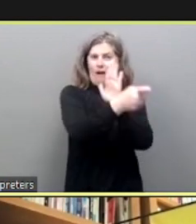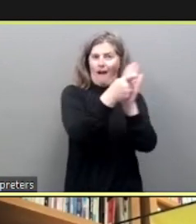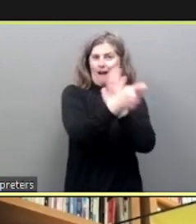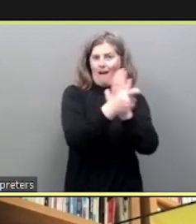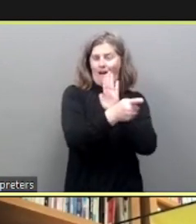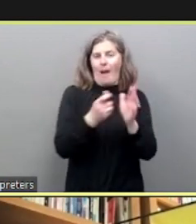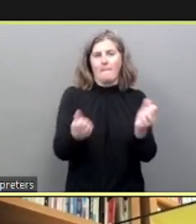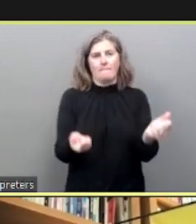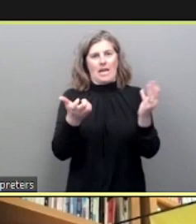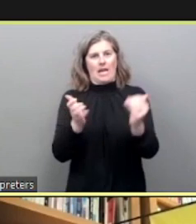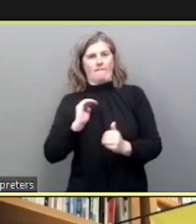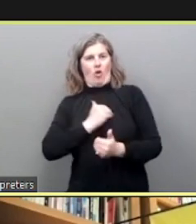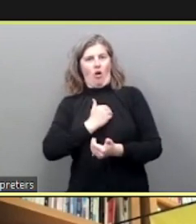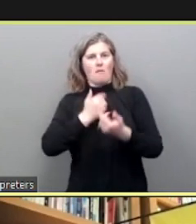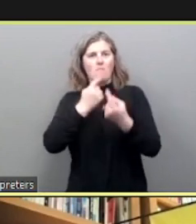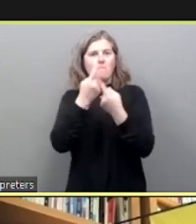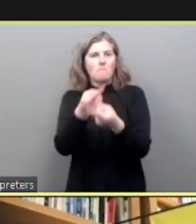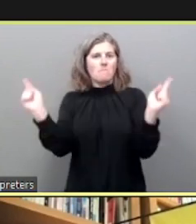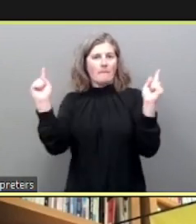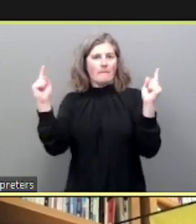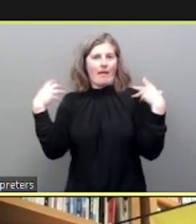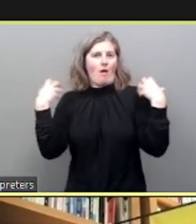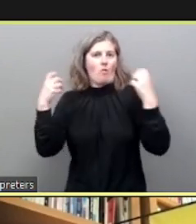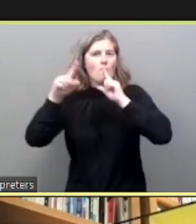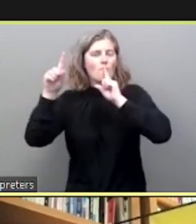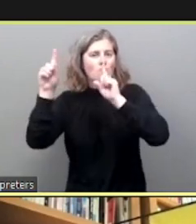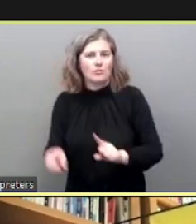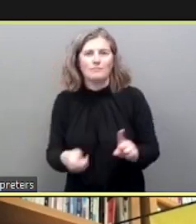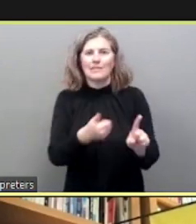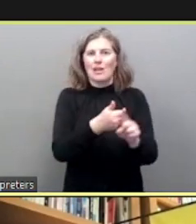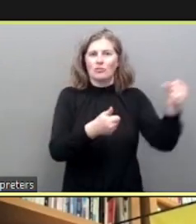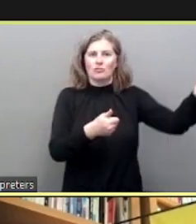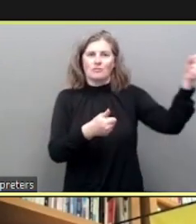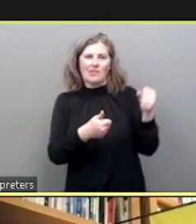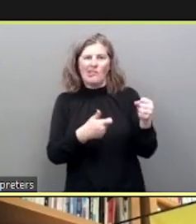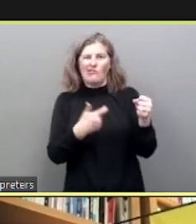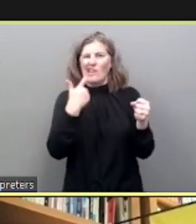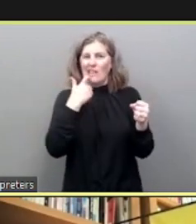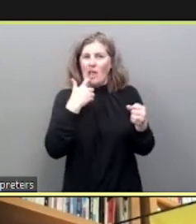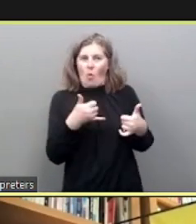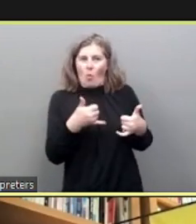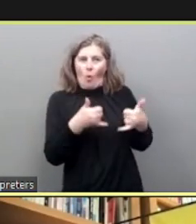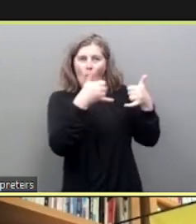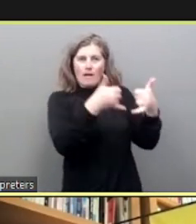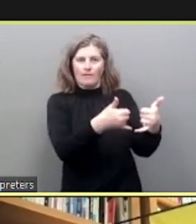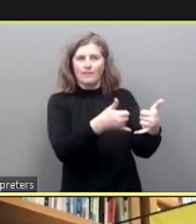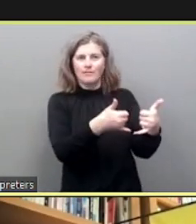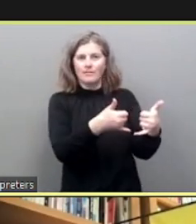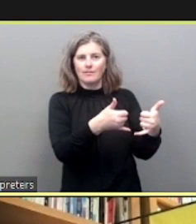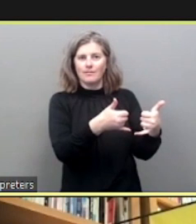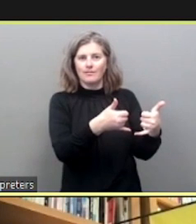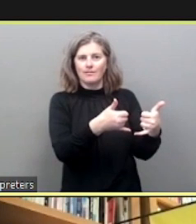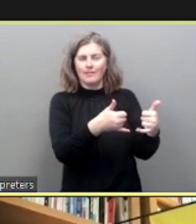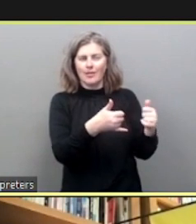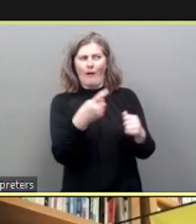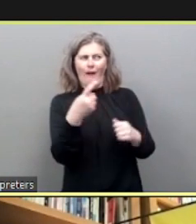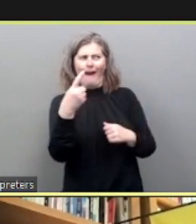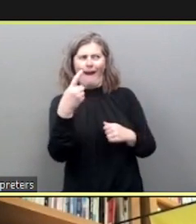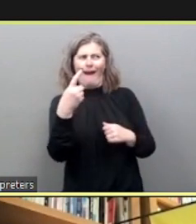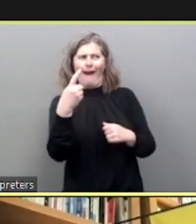of these public health orders. He was just recently awarded a half of your lifetime achievement